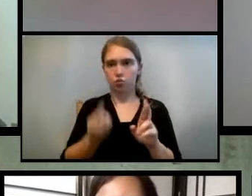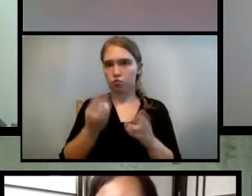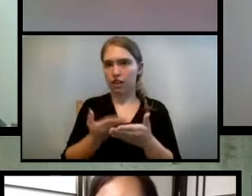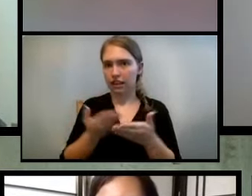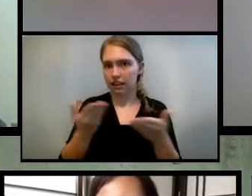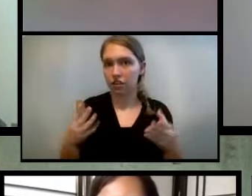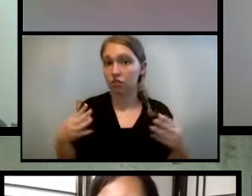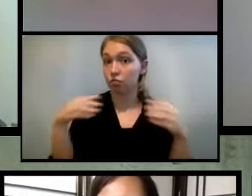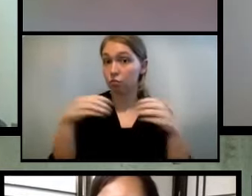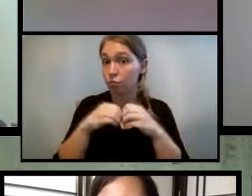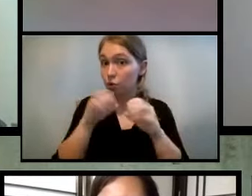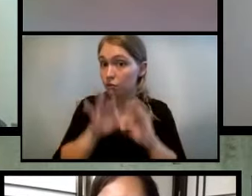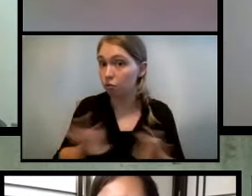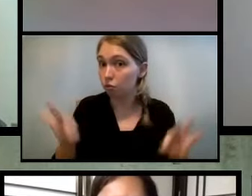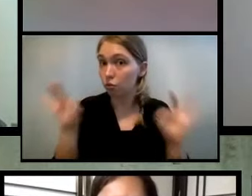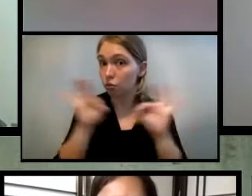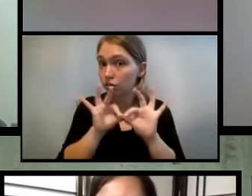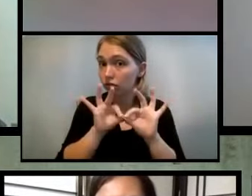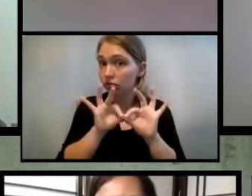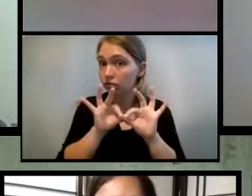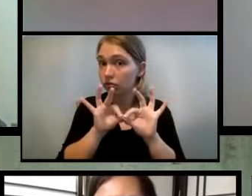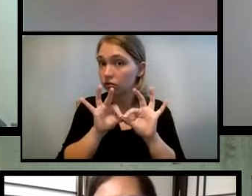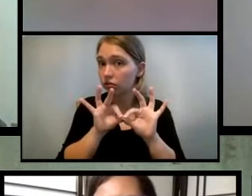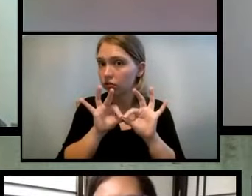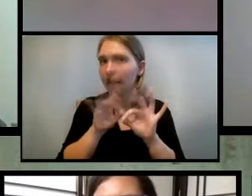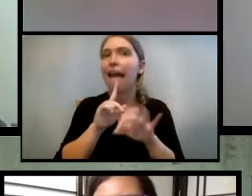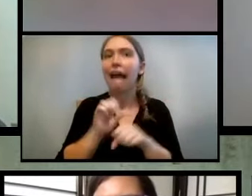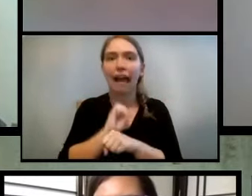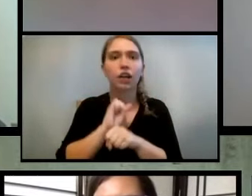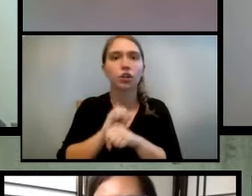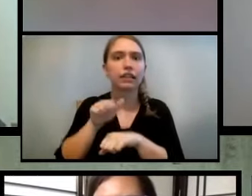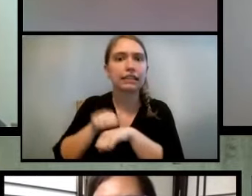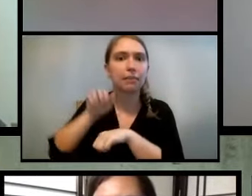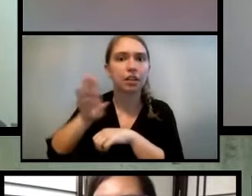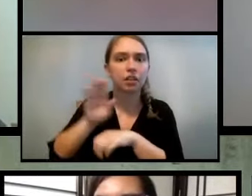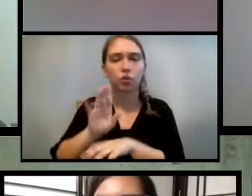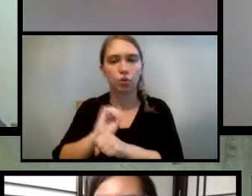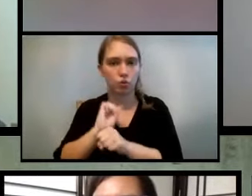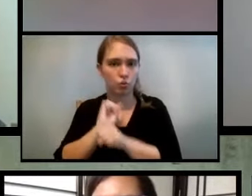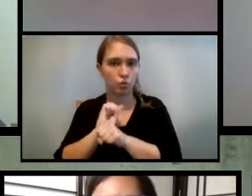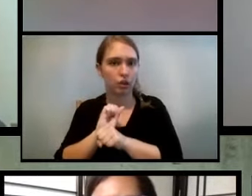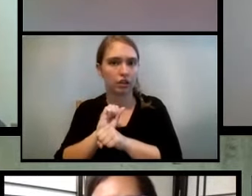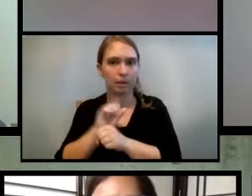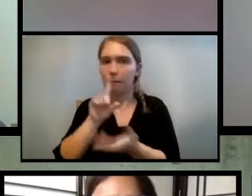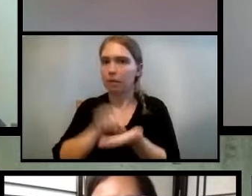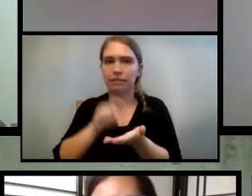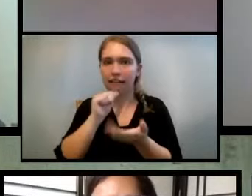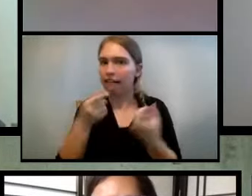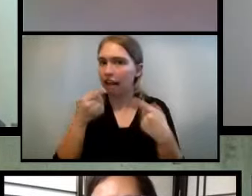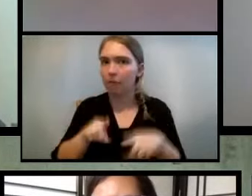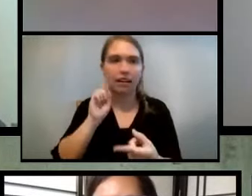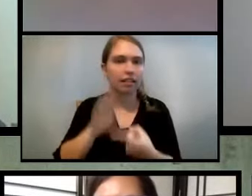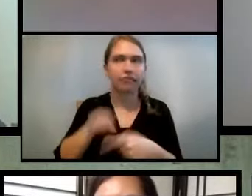more important than anything else, it's actually submitting your work, because you won't get published if you don't.